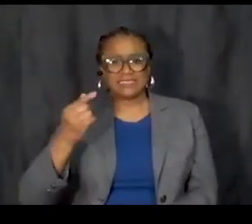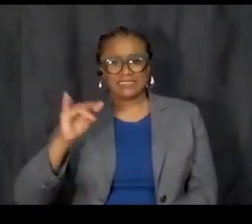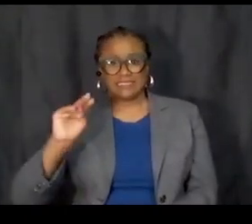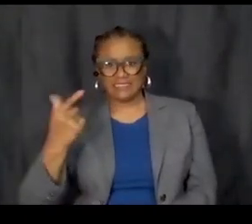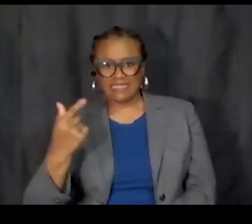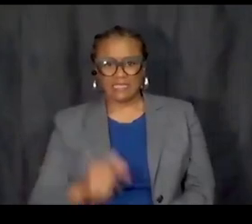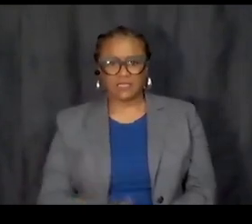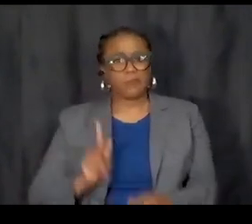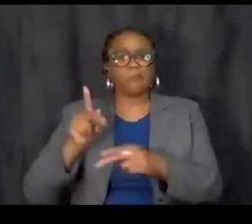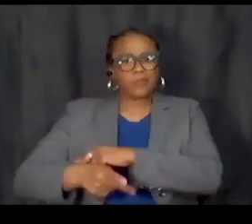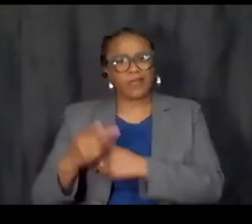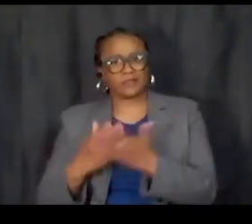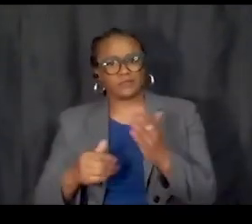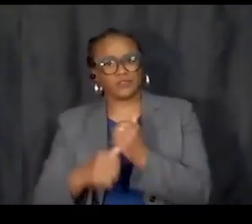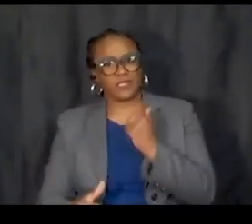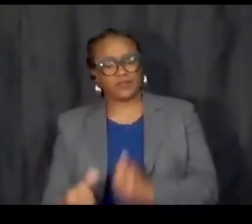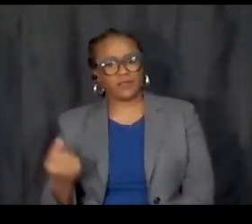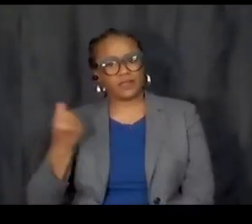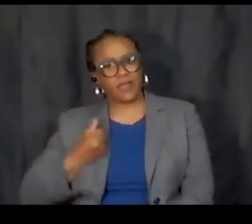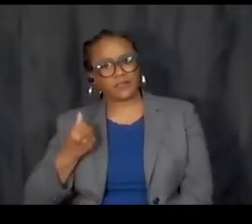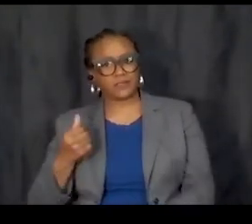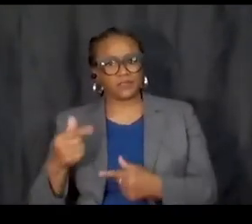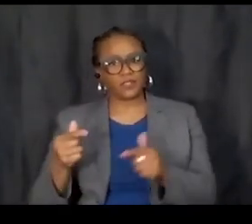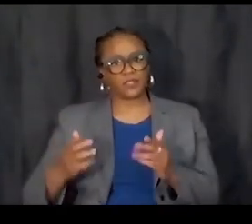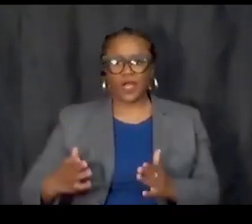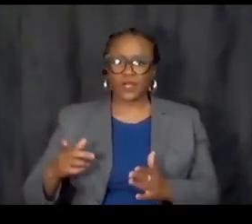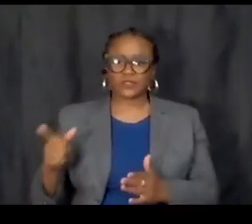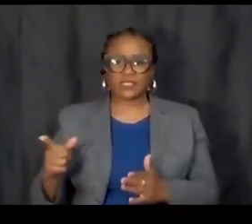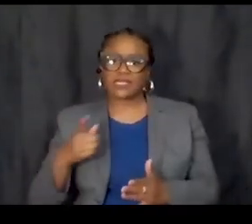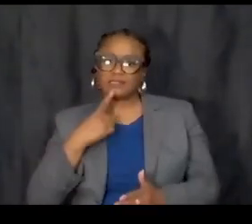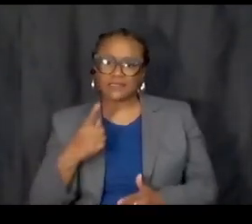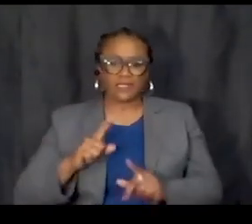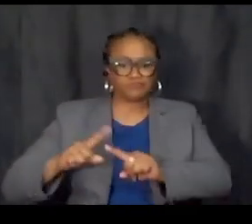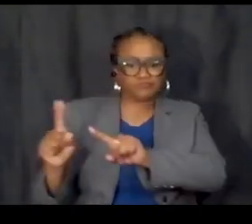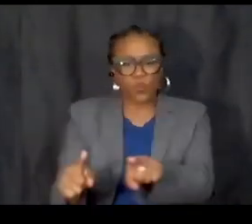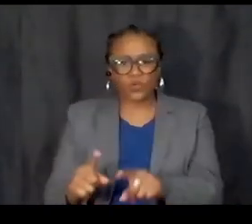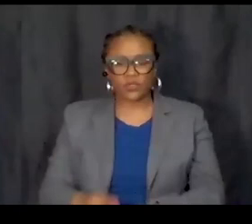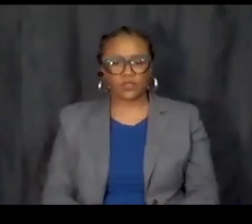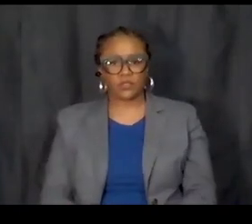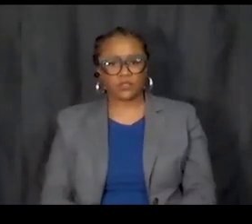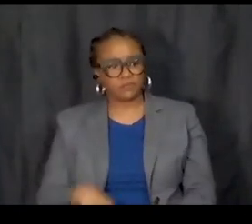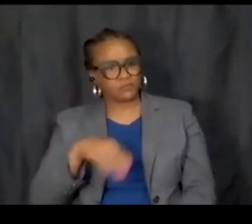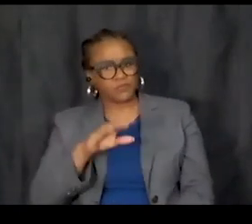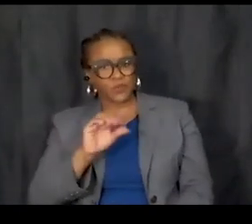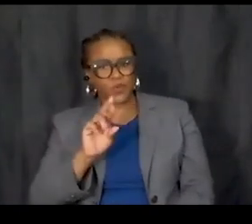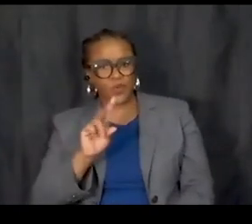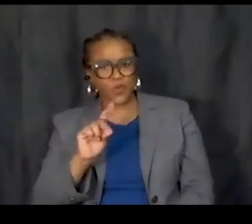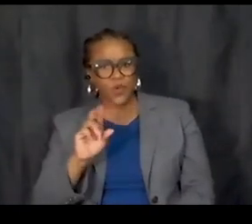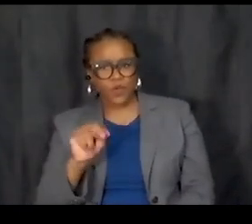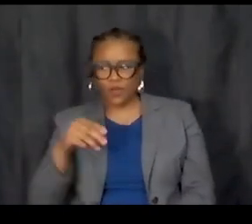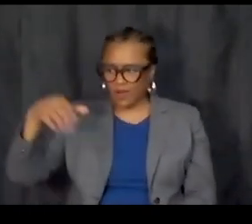Plant some shit. The gangster gardener's broken sink orders. Cordoned outside this